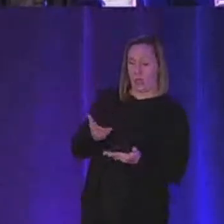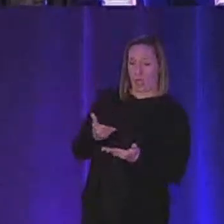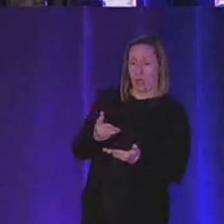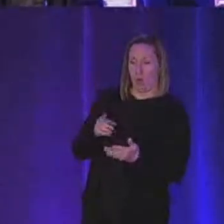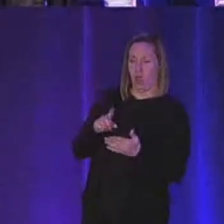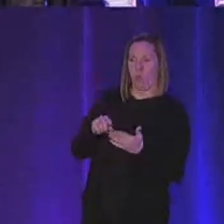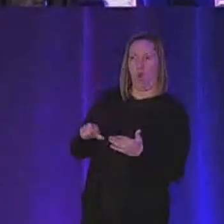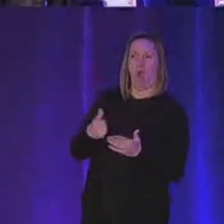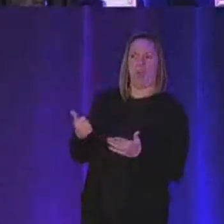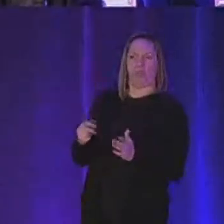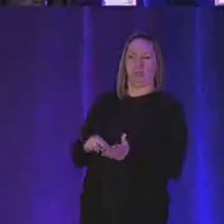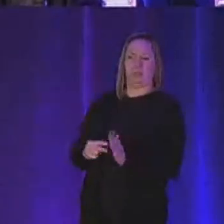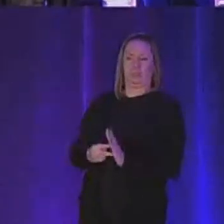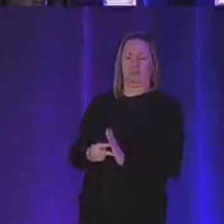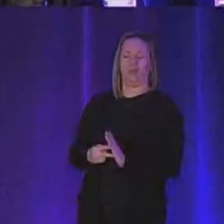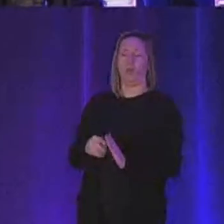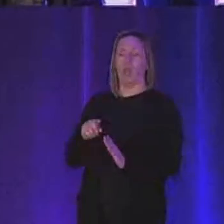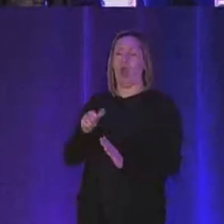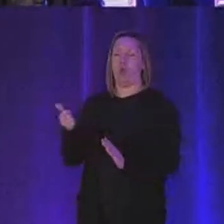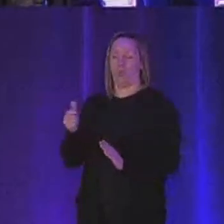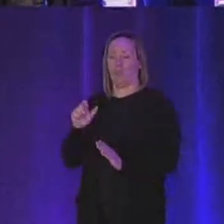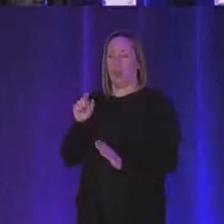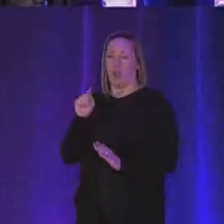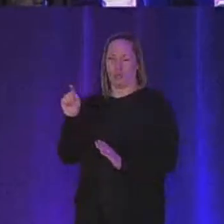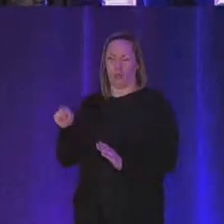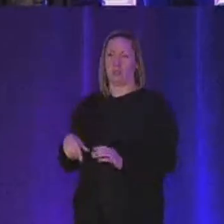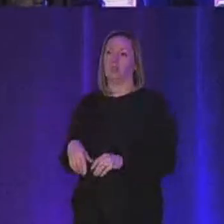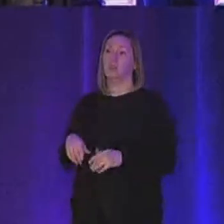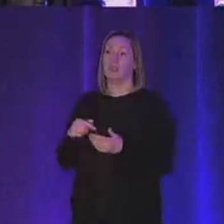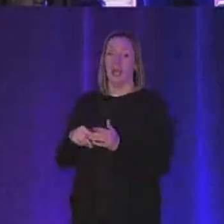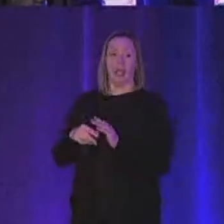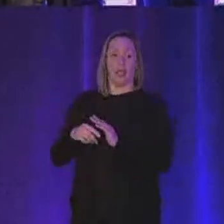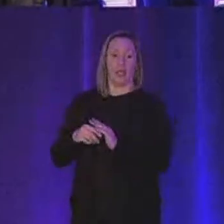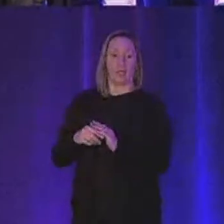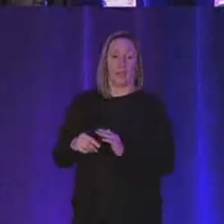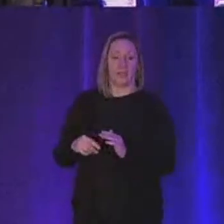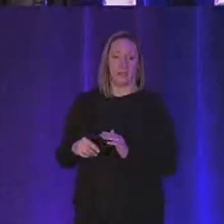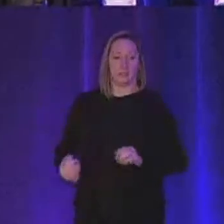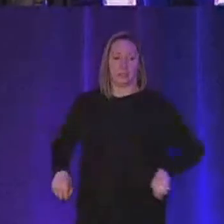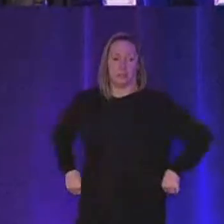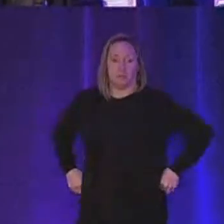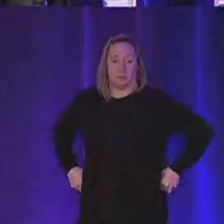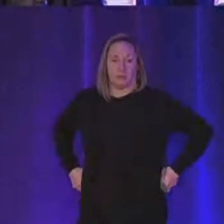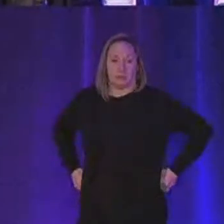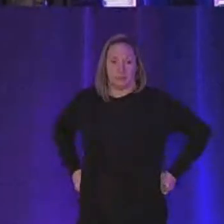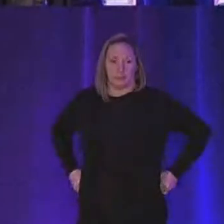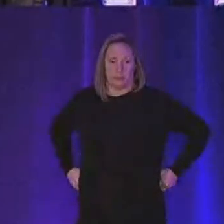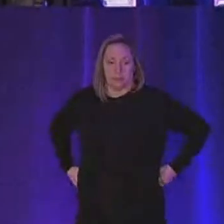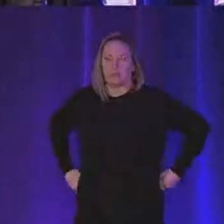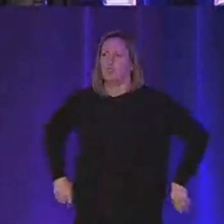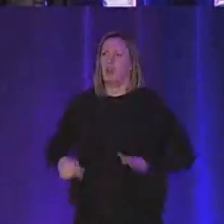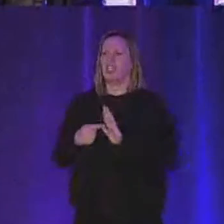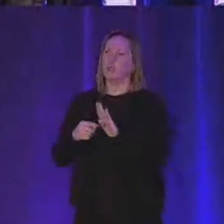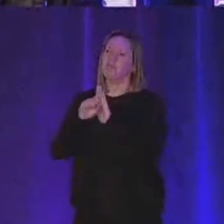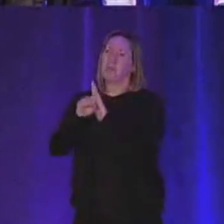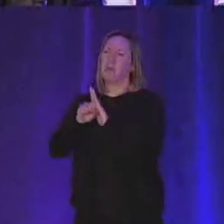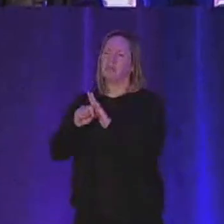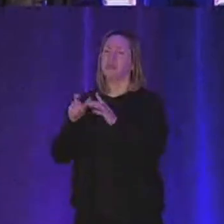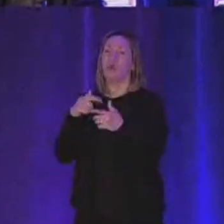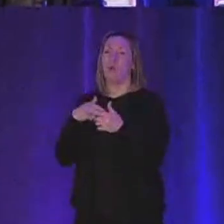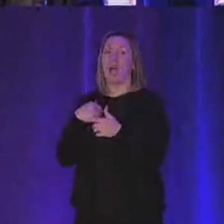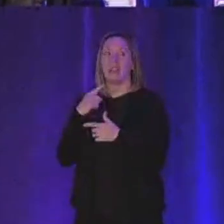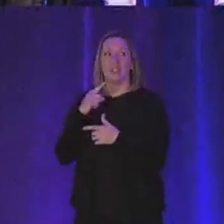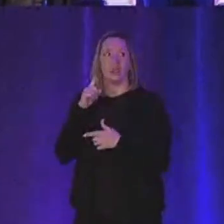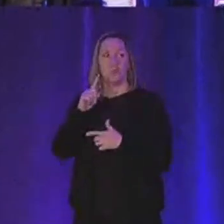others is. Is that going to work? Yeah, others, exactly. And I can differentiate this from the others using this like little unicorn symbol. So it's what they've done, and I think this is